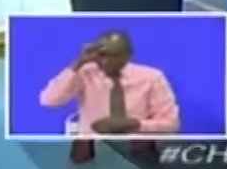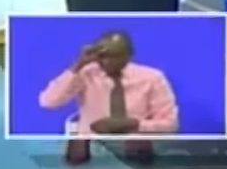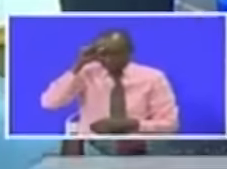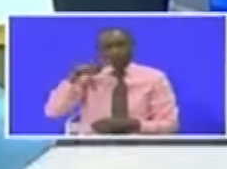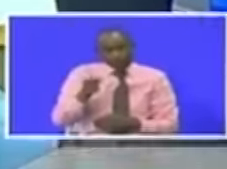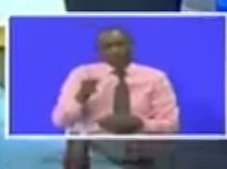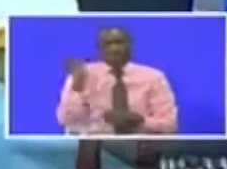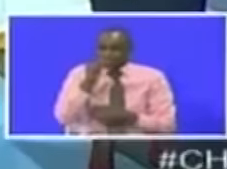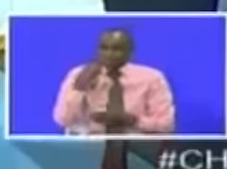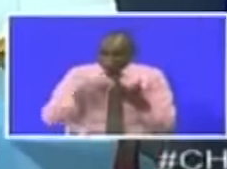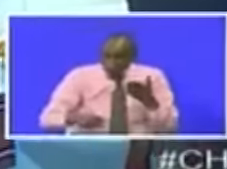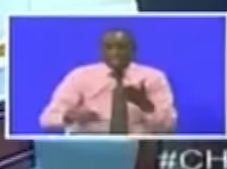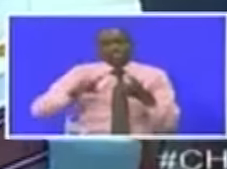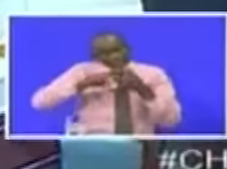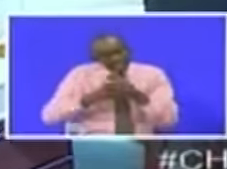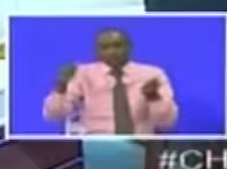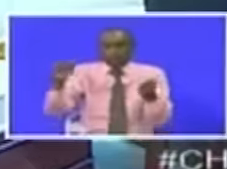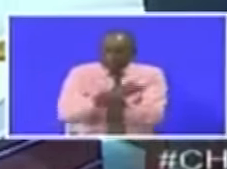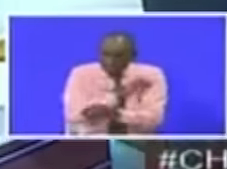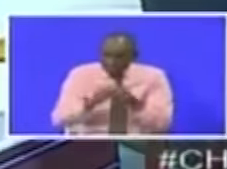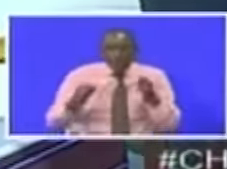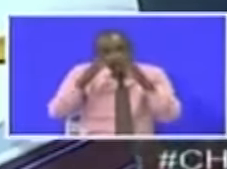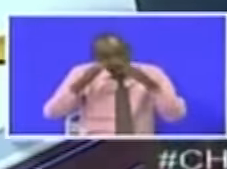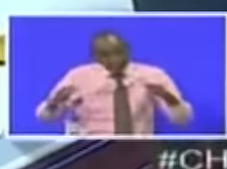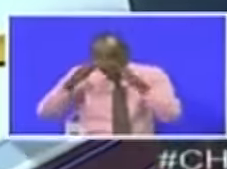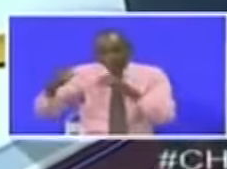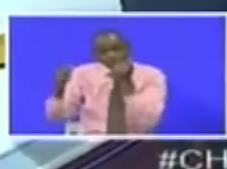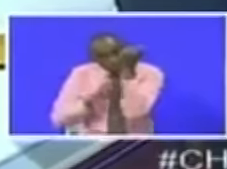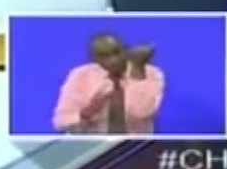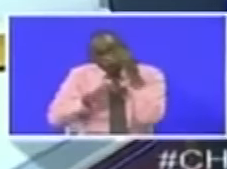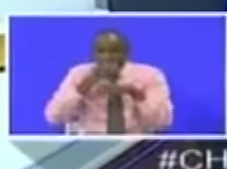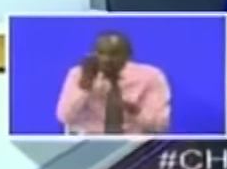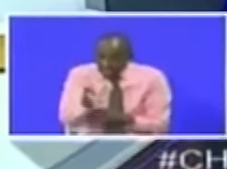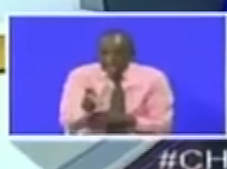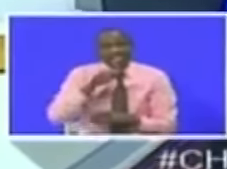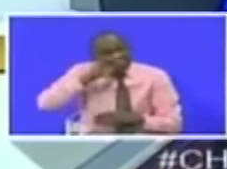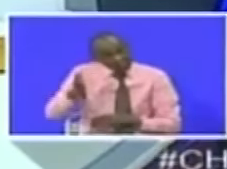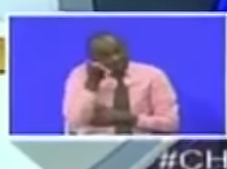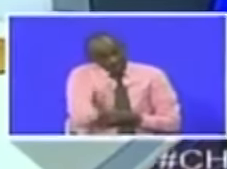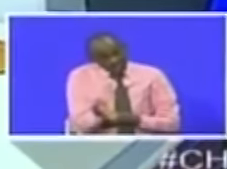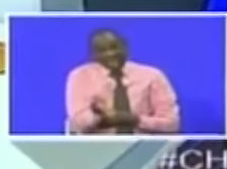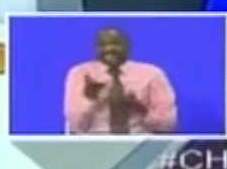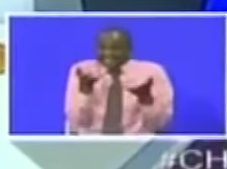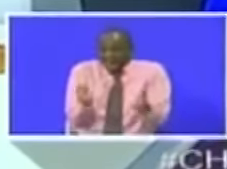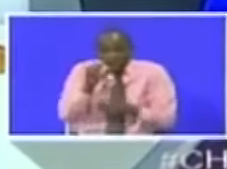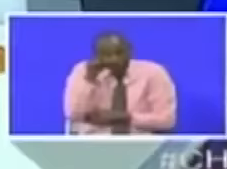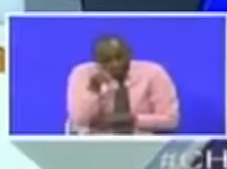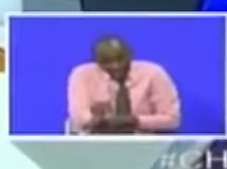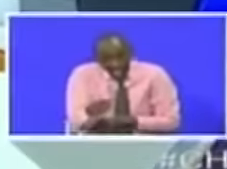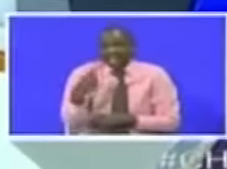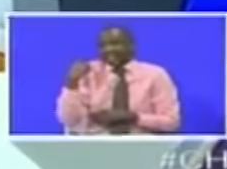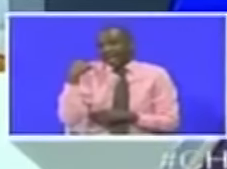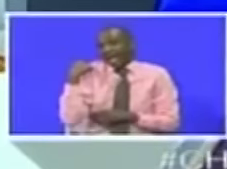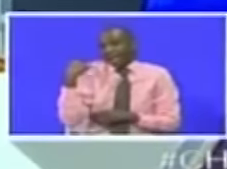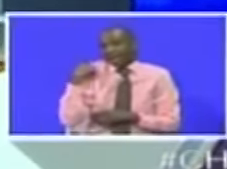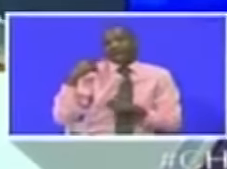announced the start of demolition of poorly constructed buildings within the city, and that forms the basis of our number